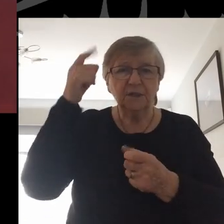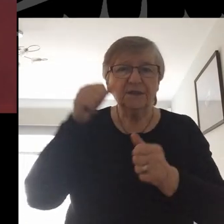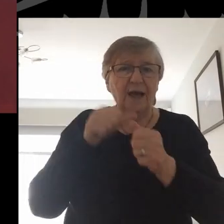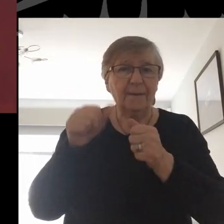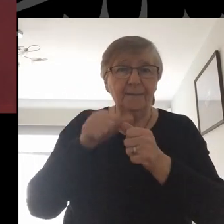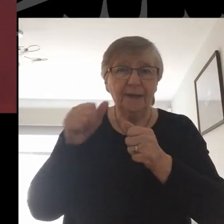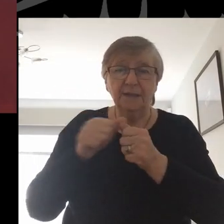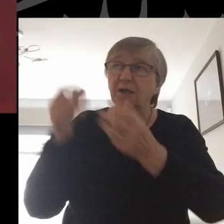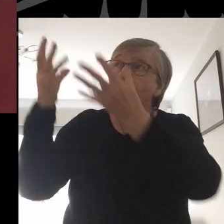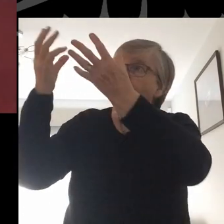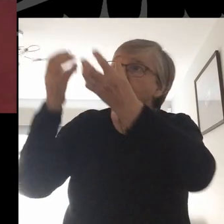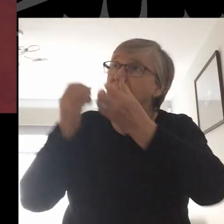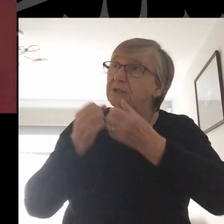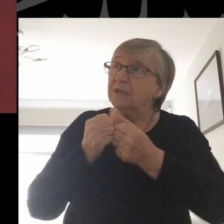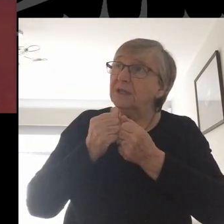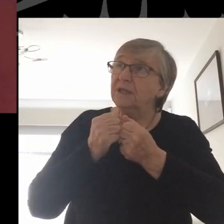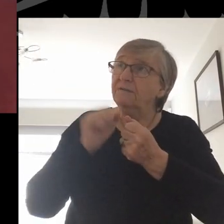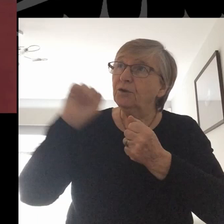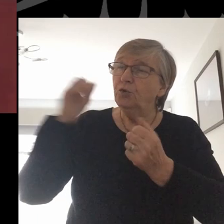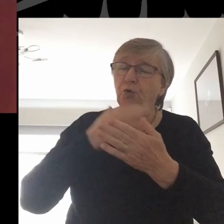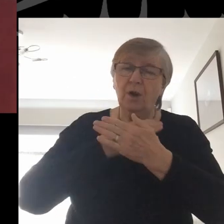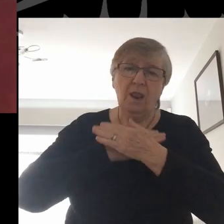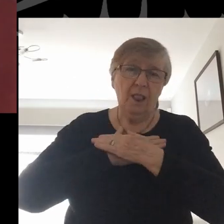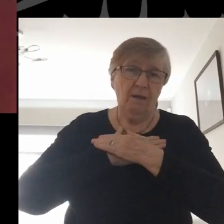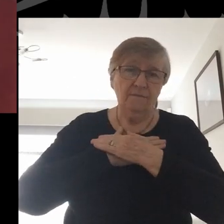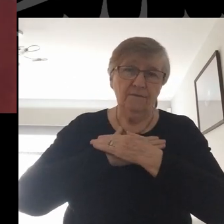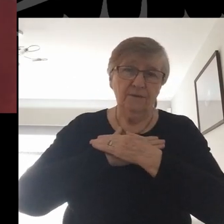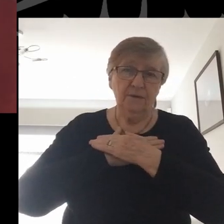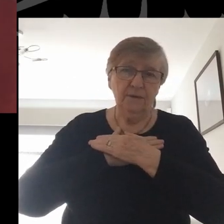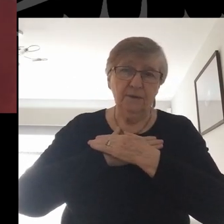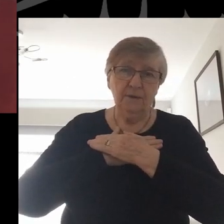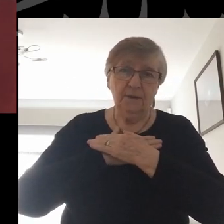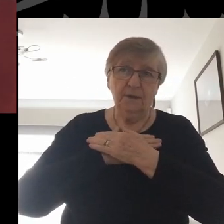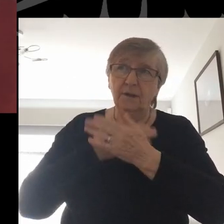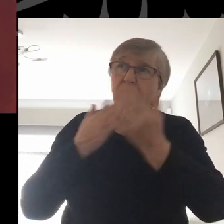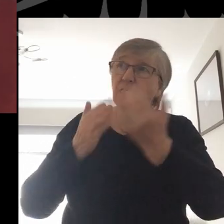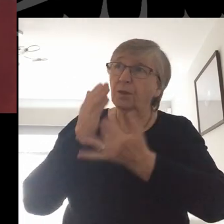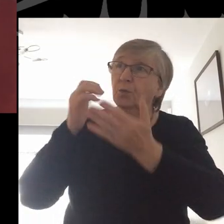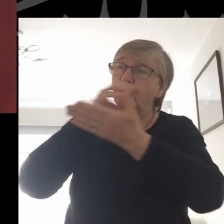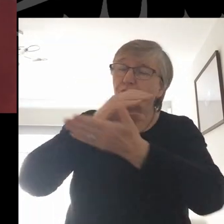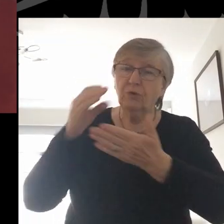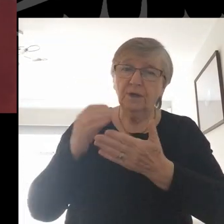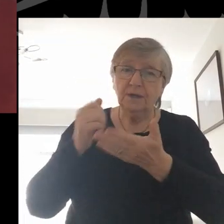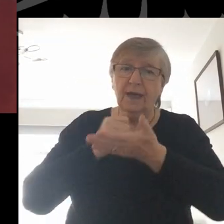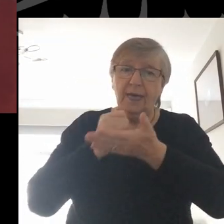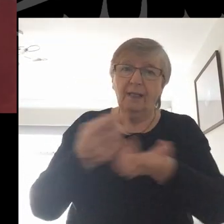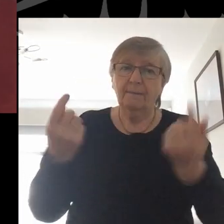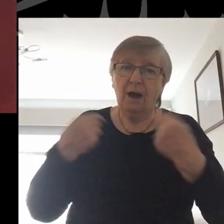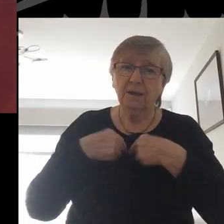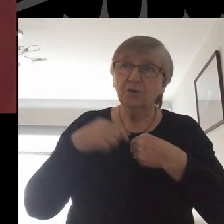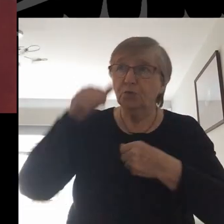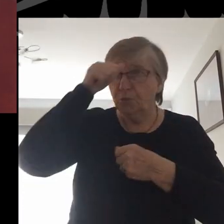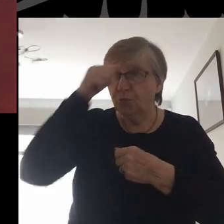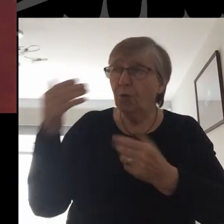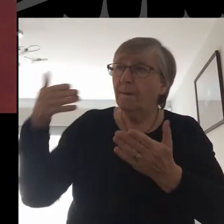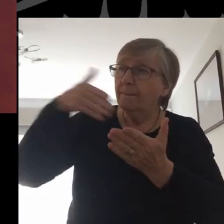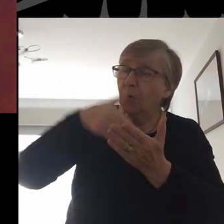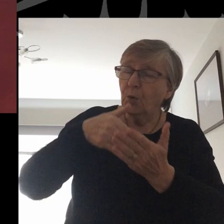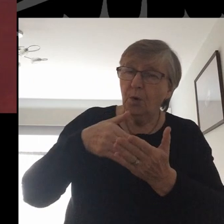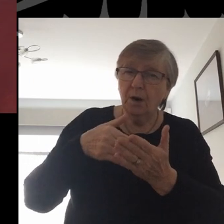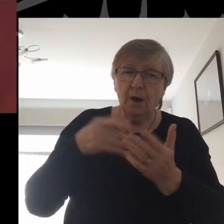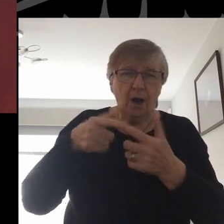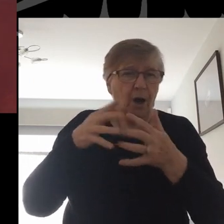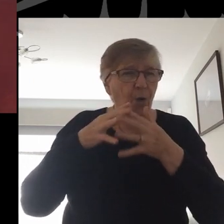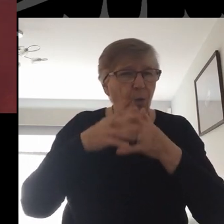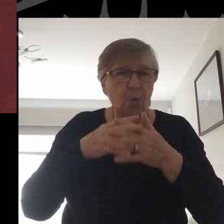receive more fully the great love of God that is offered for us in Christ, Help us to know more of the worth of what it is to